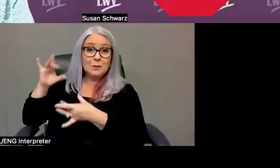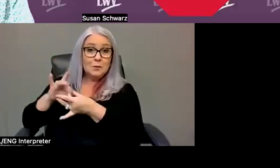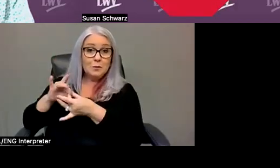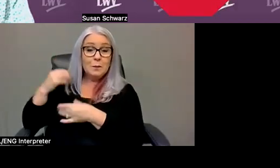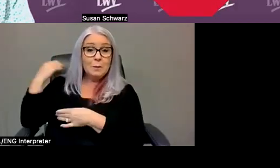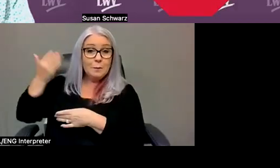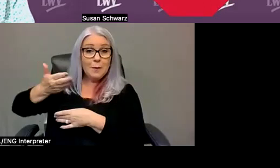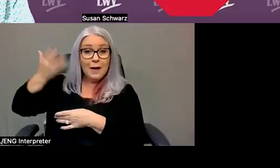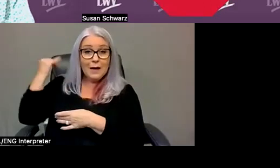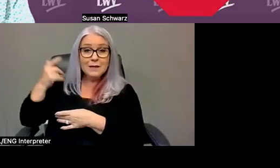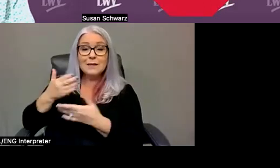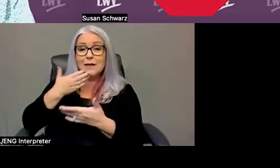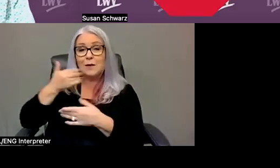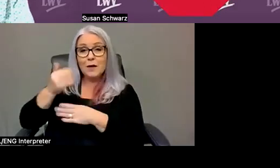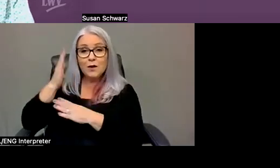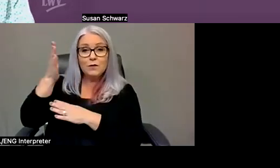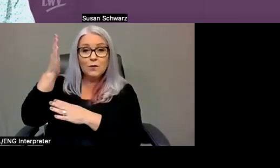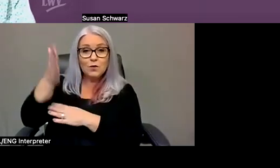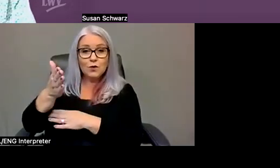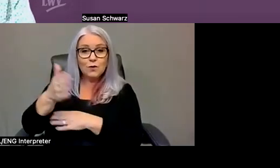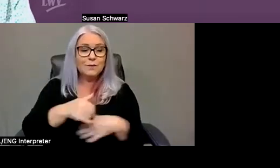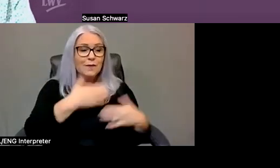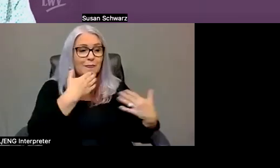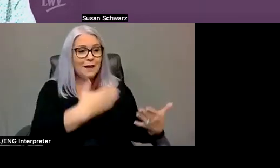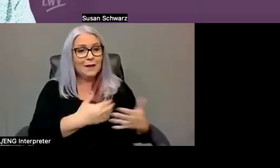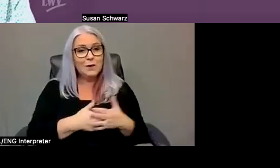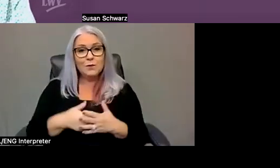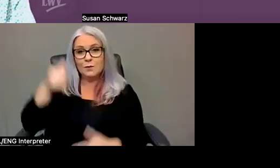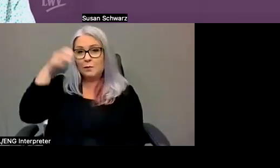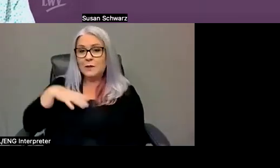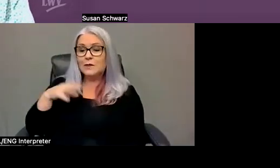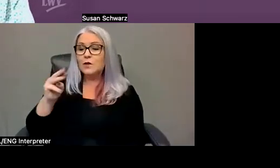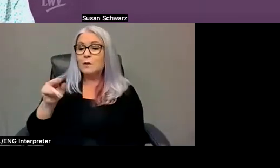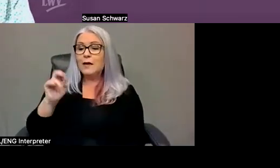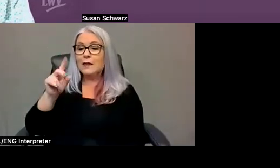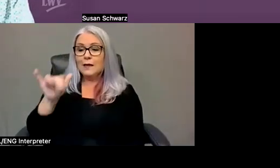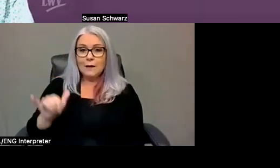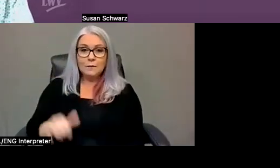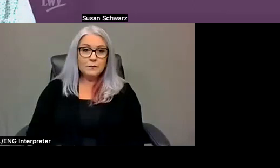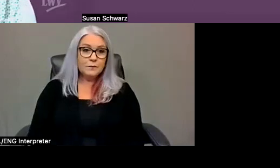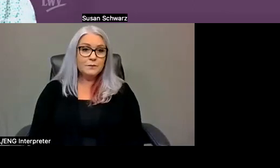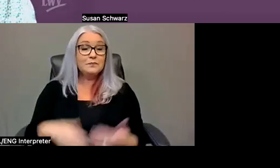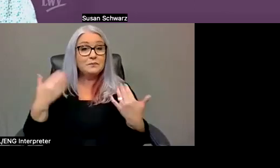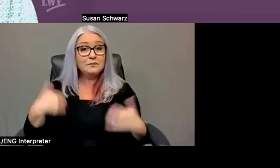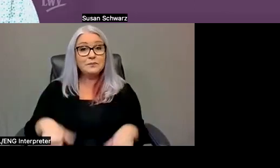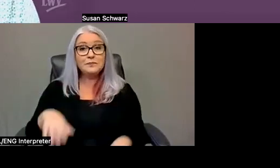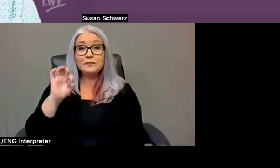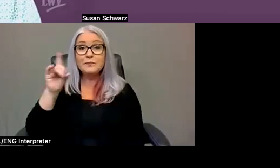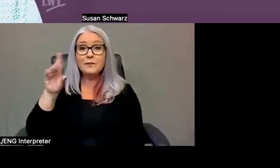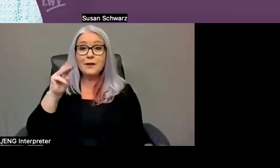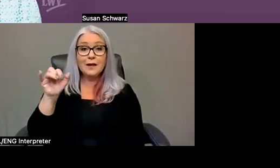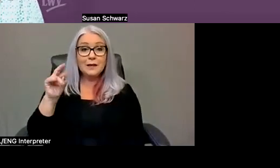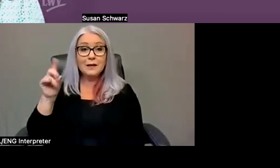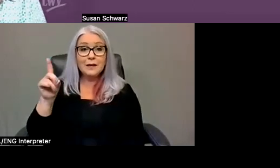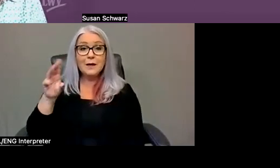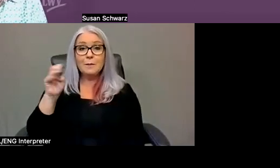better future. Thank you. Mr. Manley. Hi, I'm Ed Manley, and I'm running for mayor for